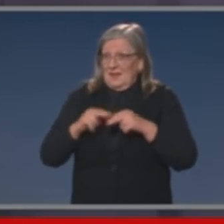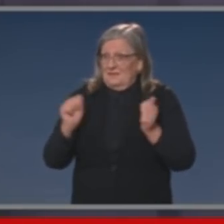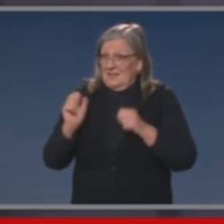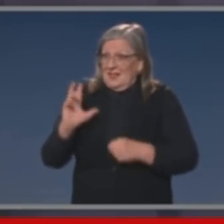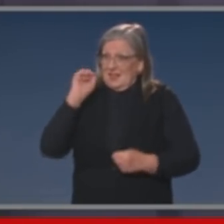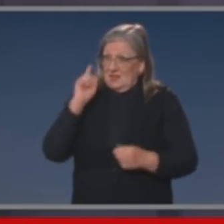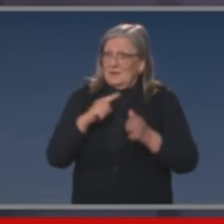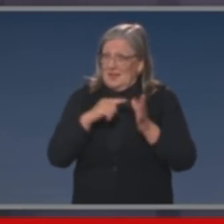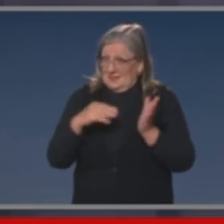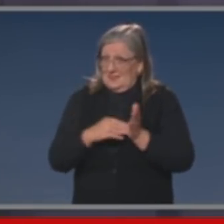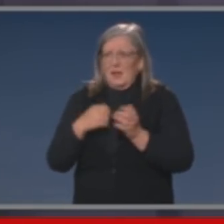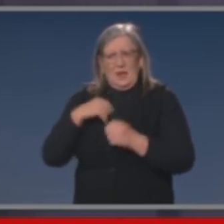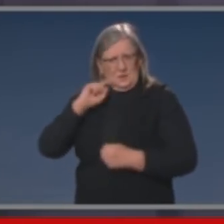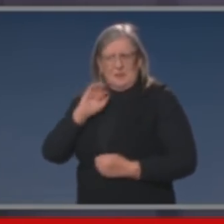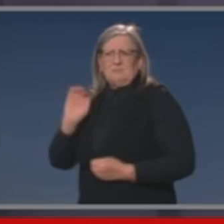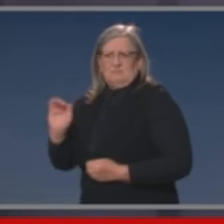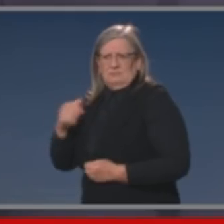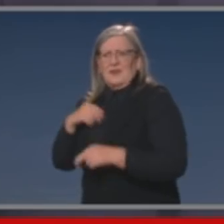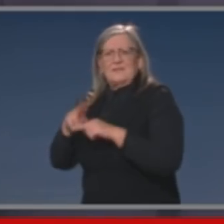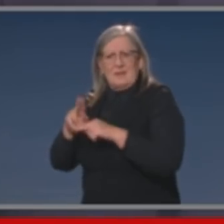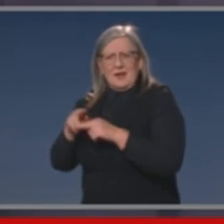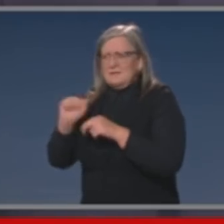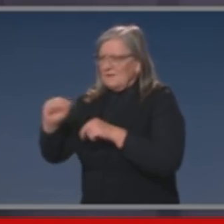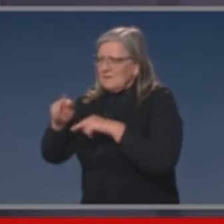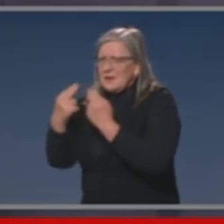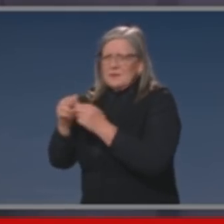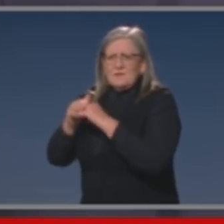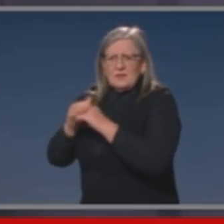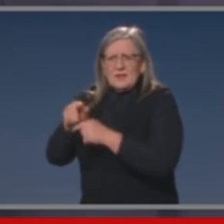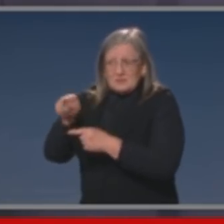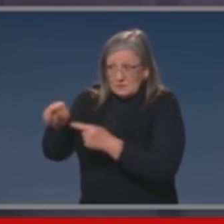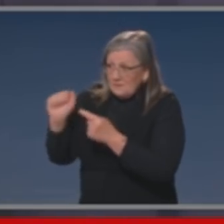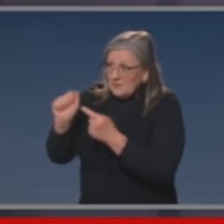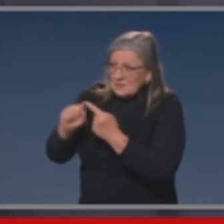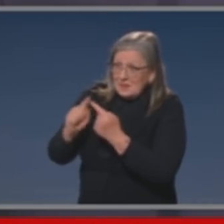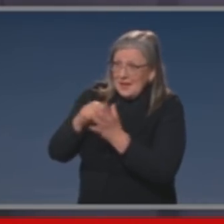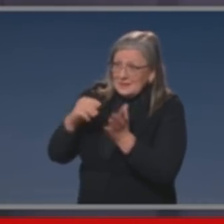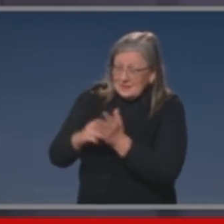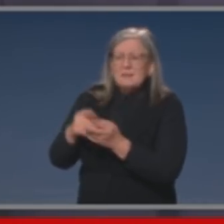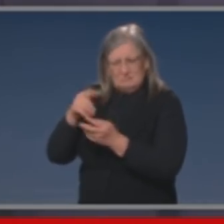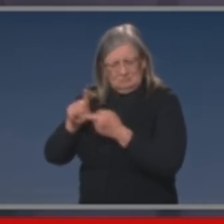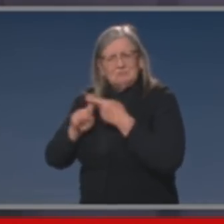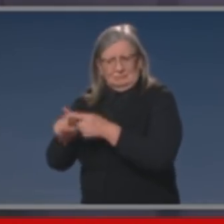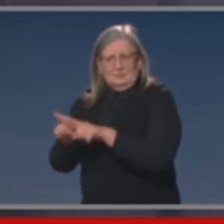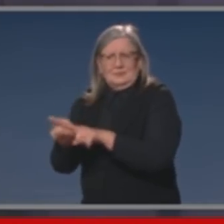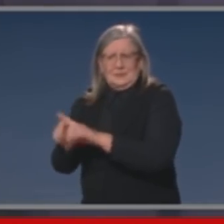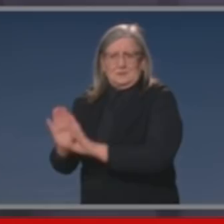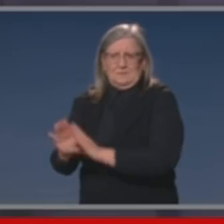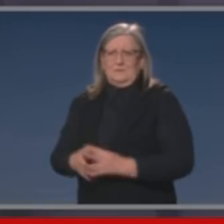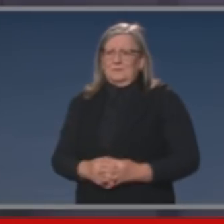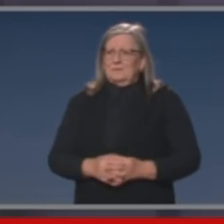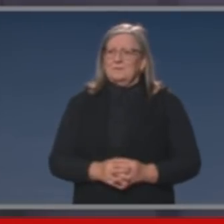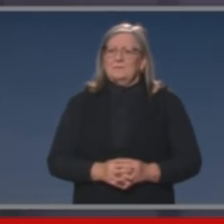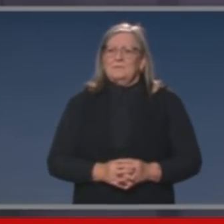other relatives and friends of mine, I'll be making that advice in that age group. For those who may have had AstraZeneca in the